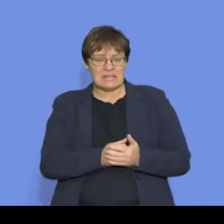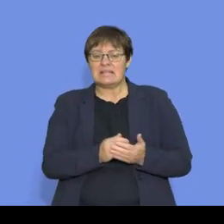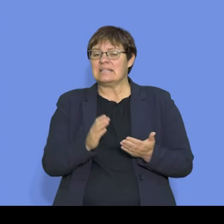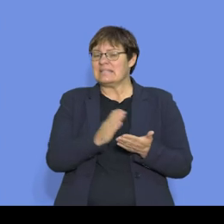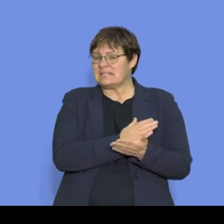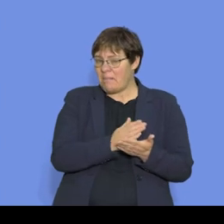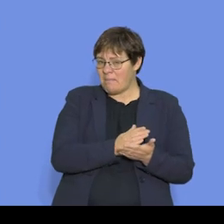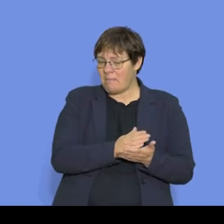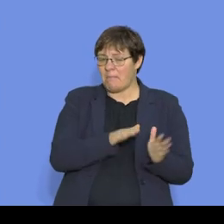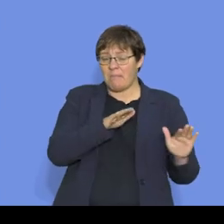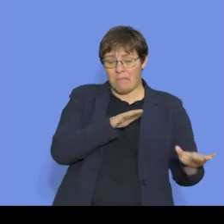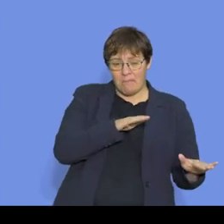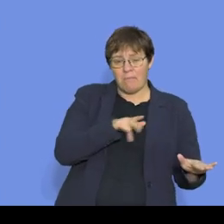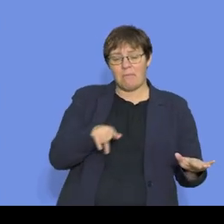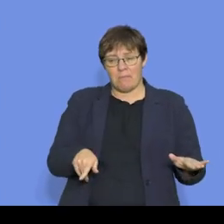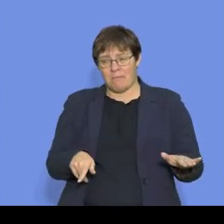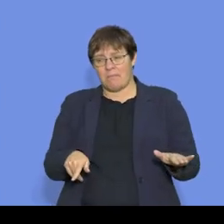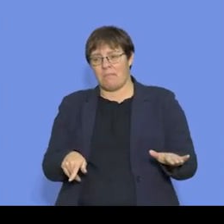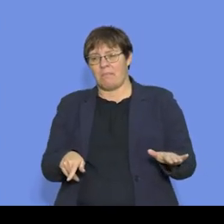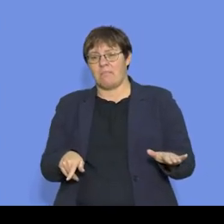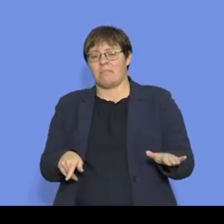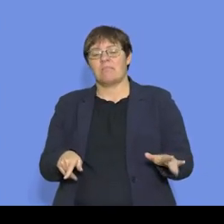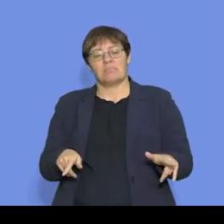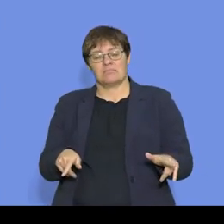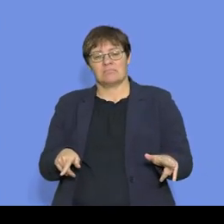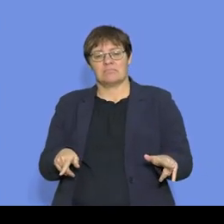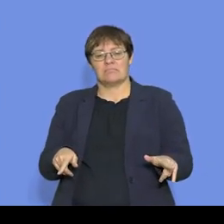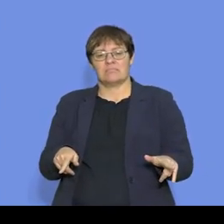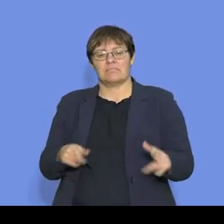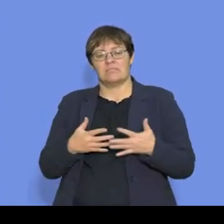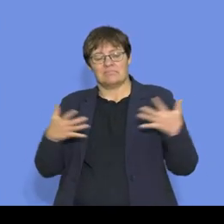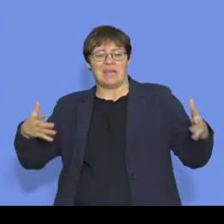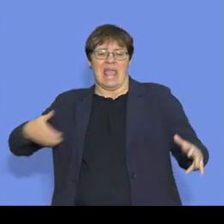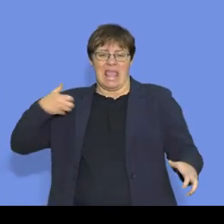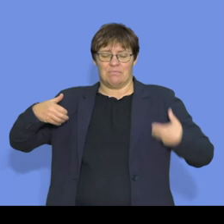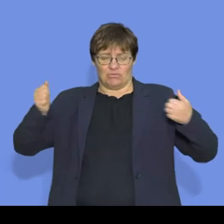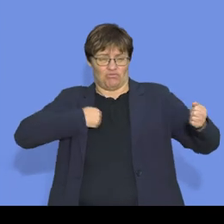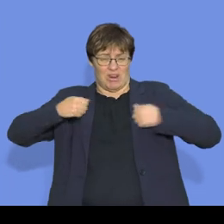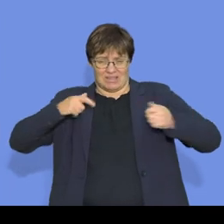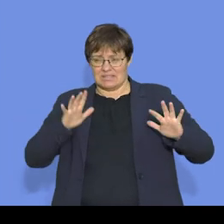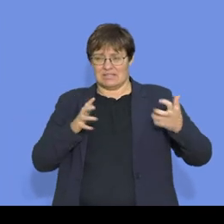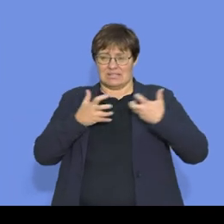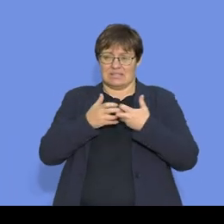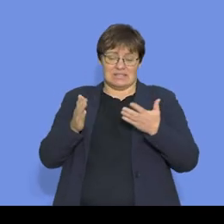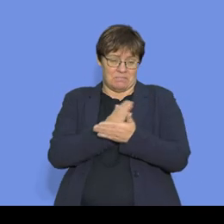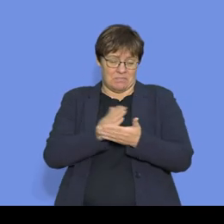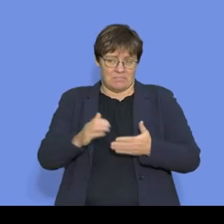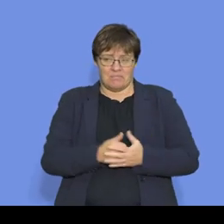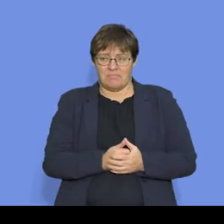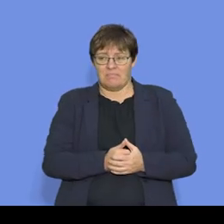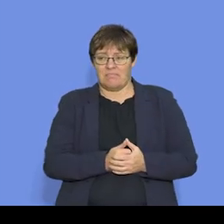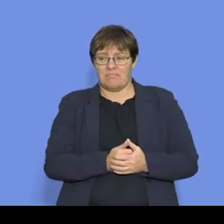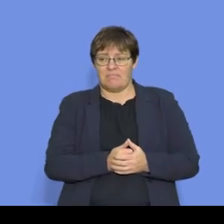but some characteristics similar to the primates, which are your giant apes.